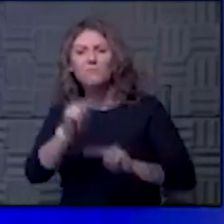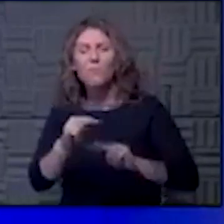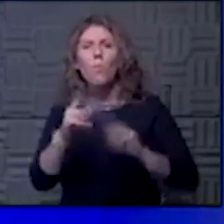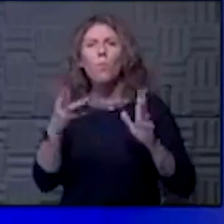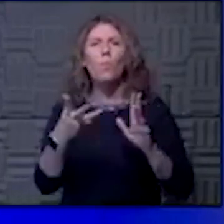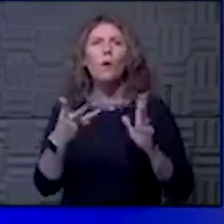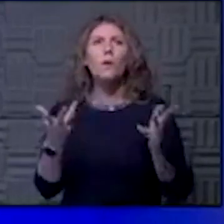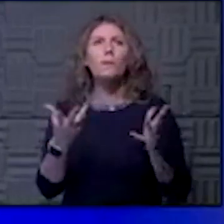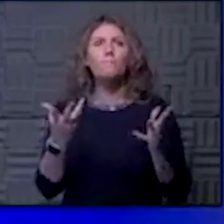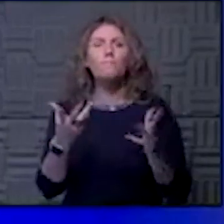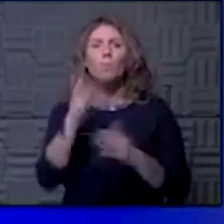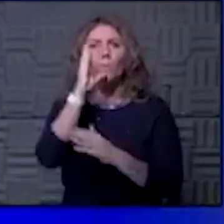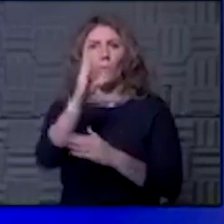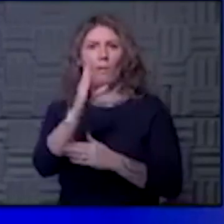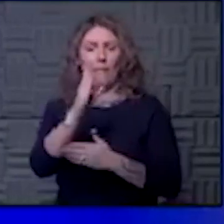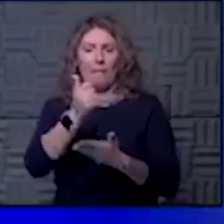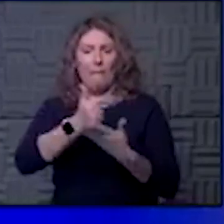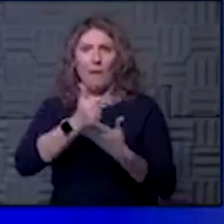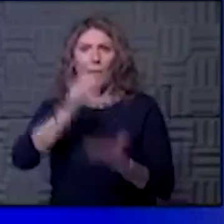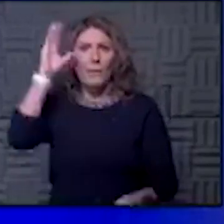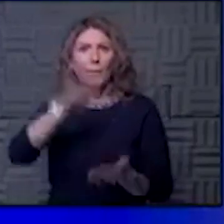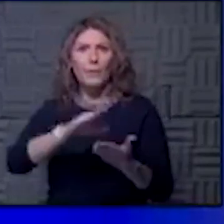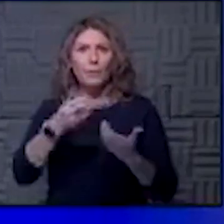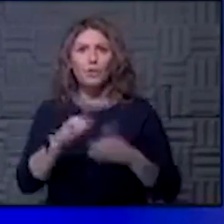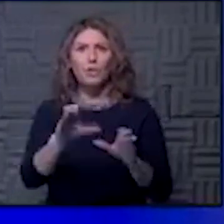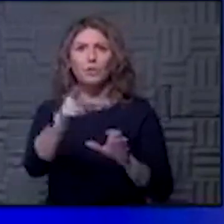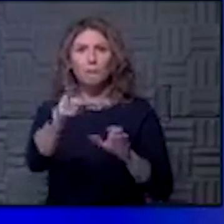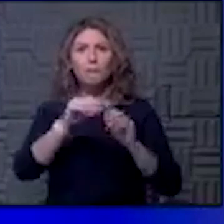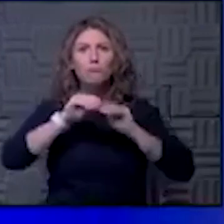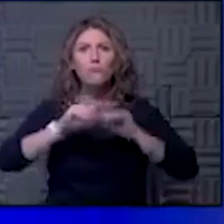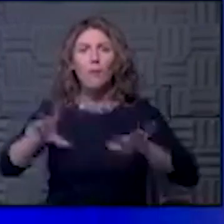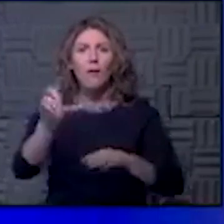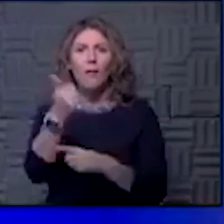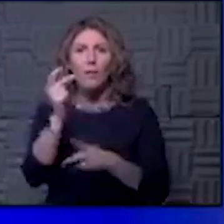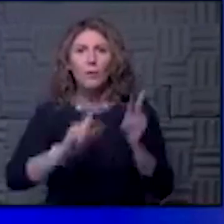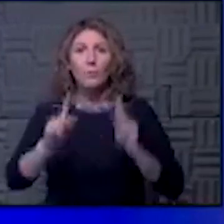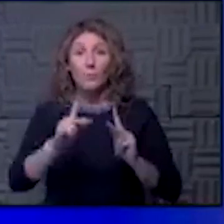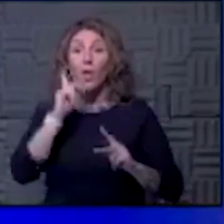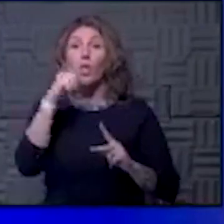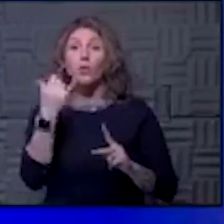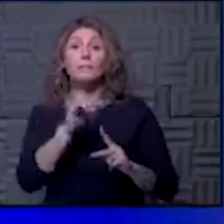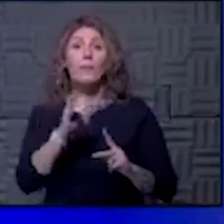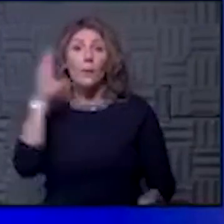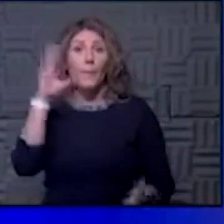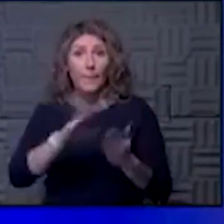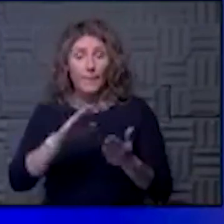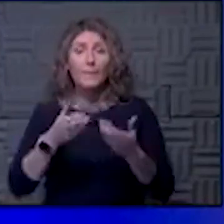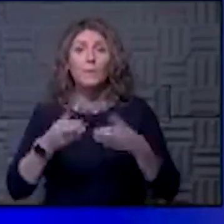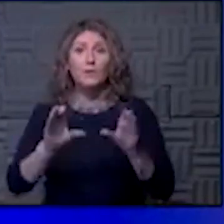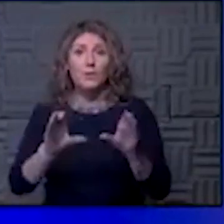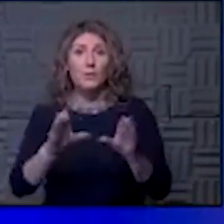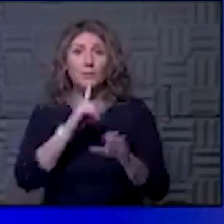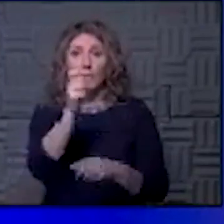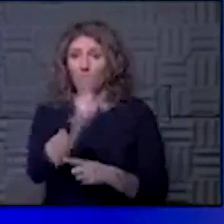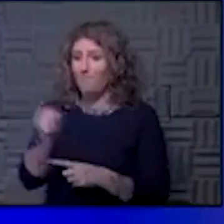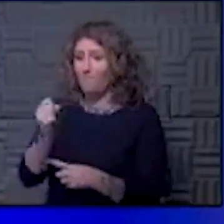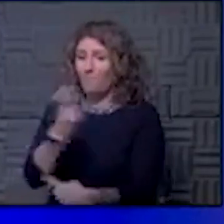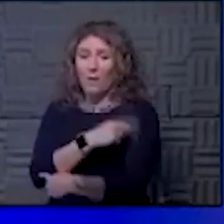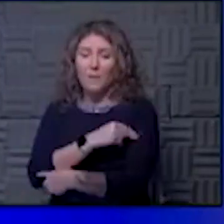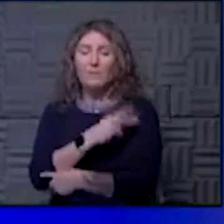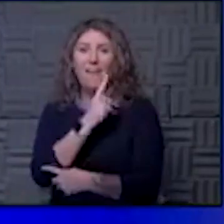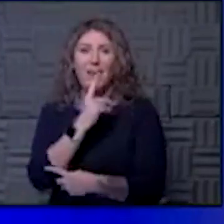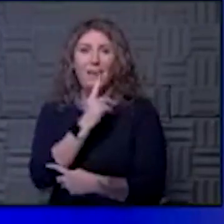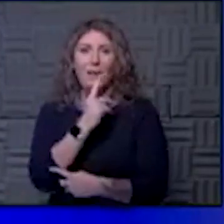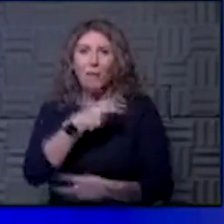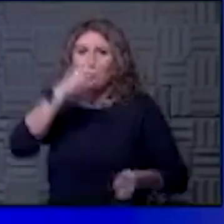then help reduce the chance that you can spread it to others? Because it does definitely look like it reduces the chance of hospitalization and severe